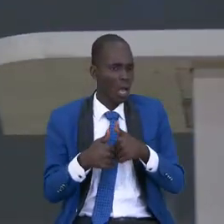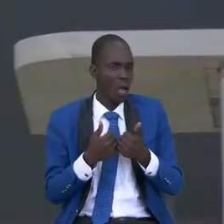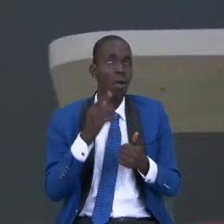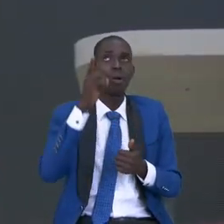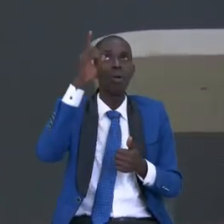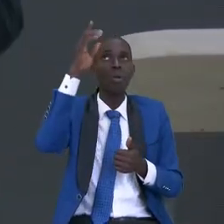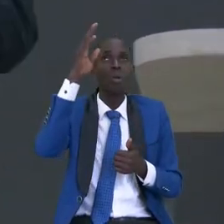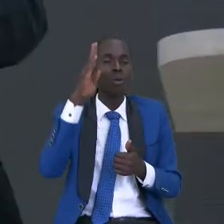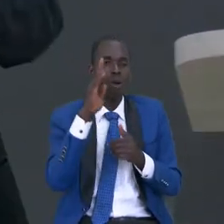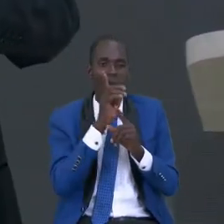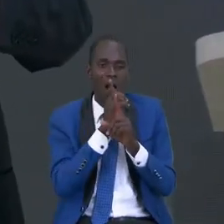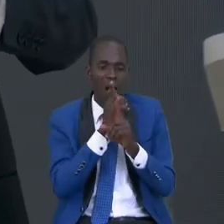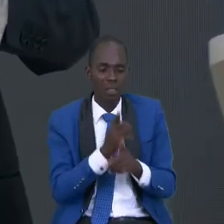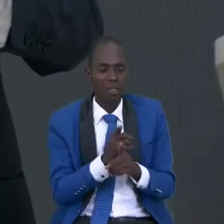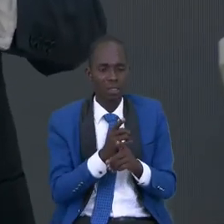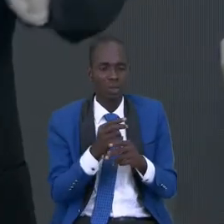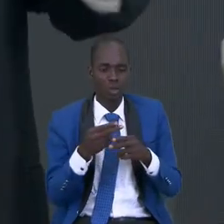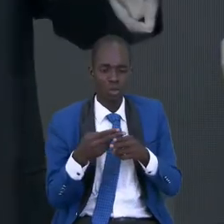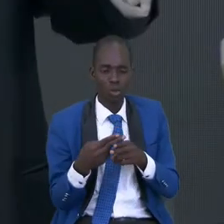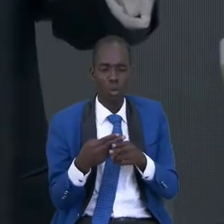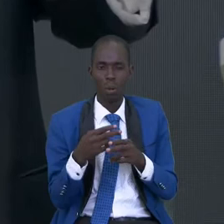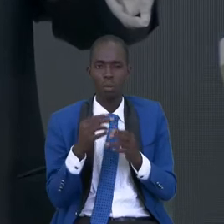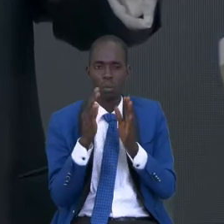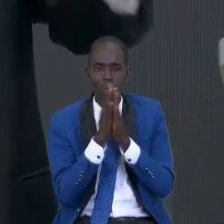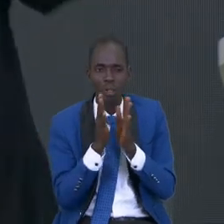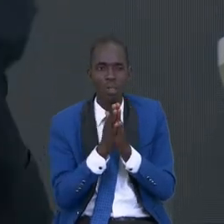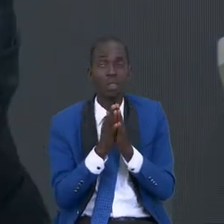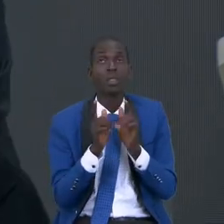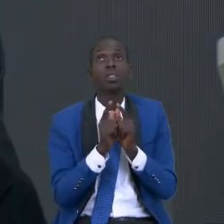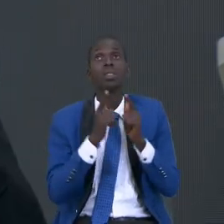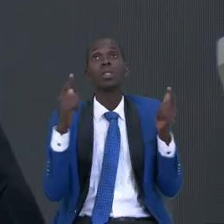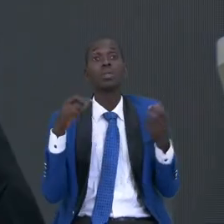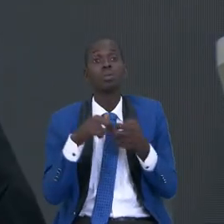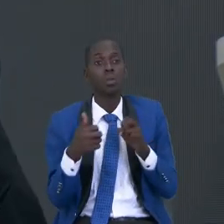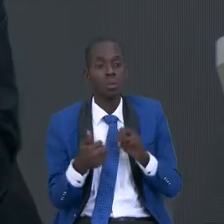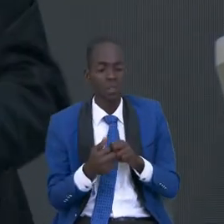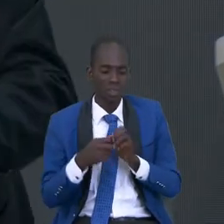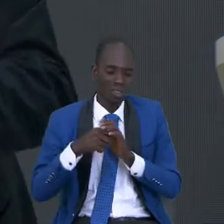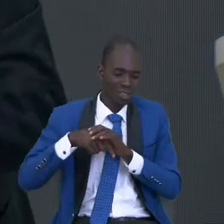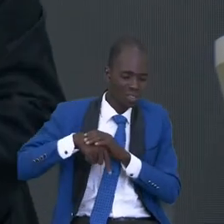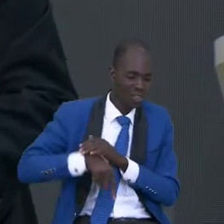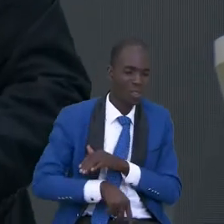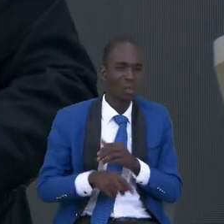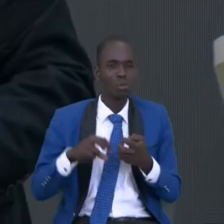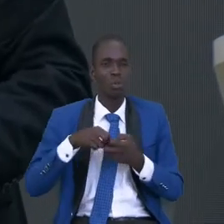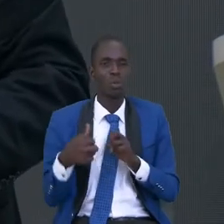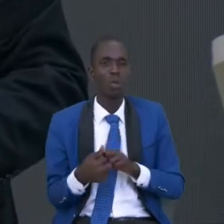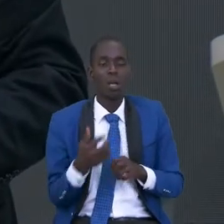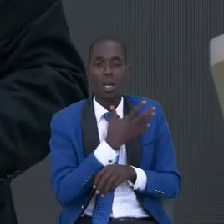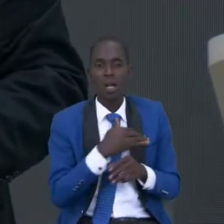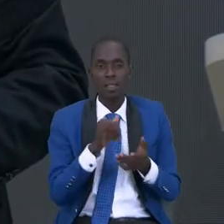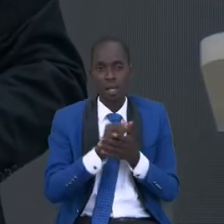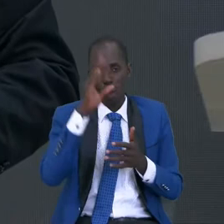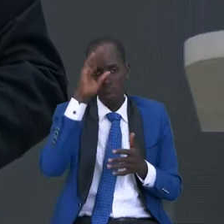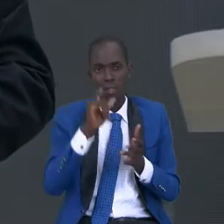prayers? Great problem. Great sea, deep sea, and the man was